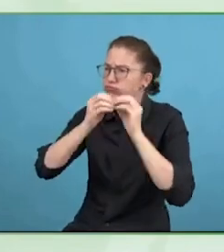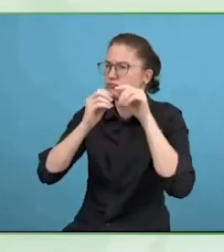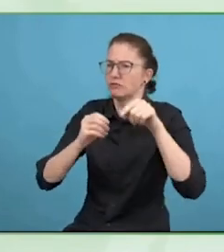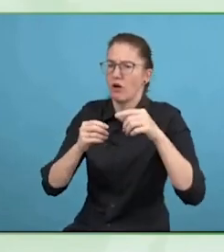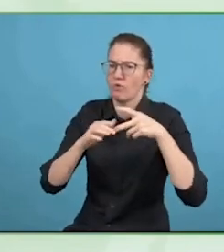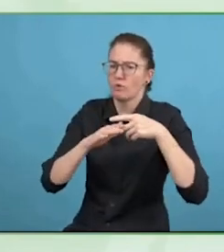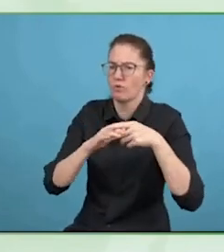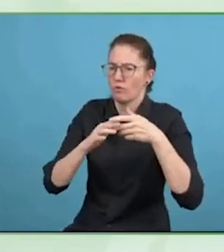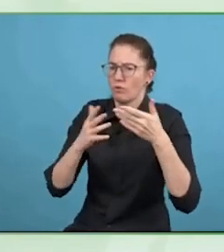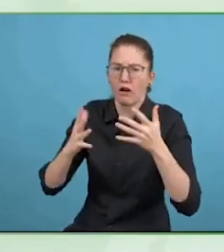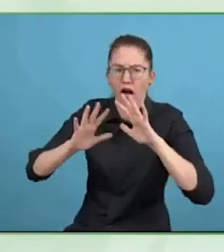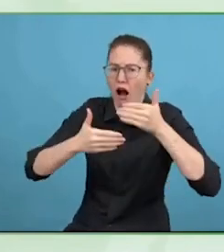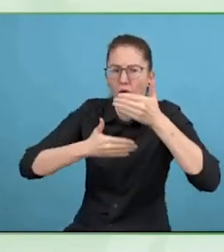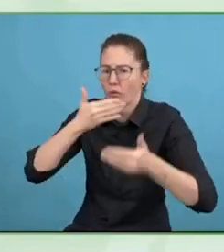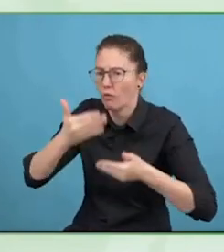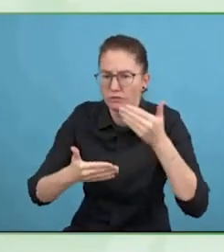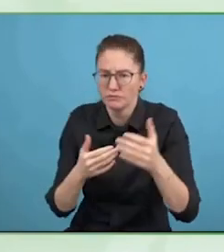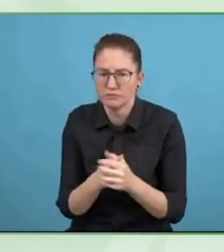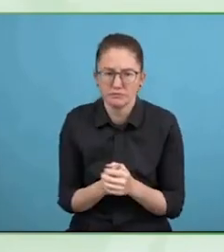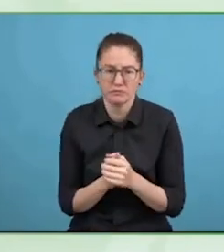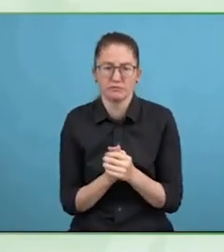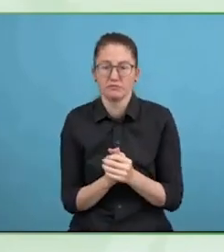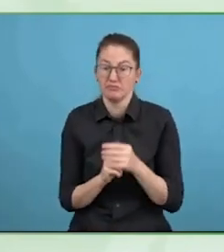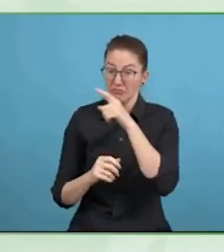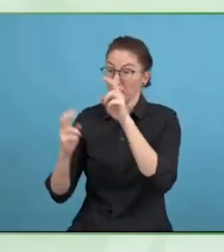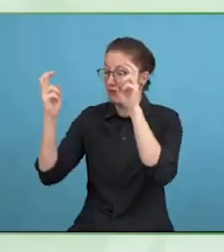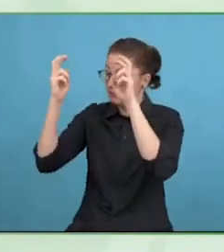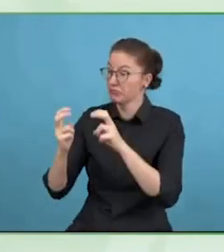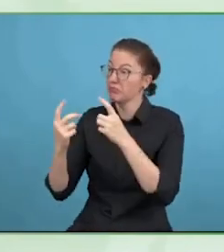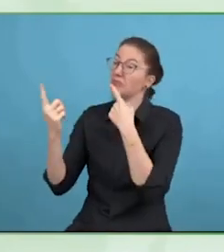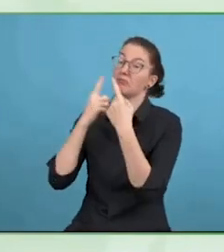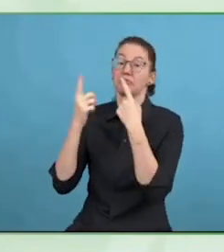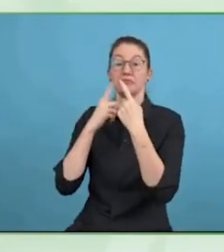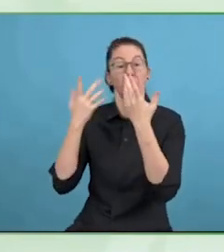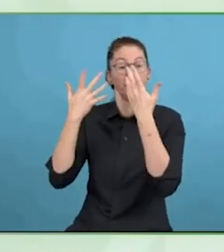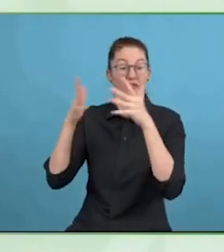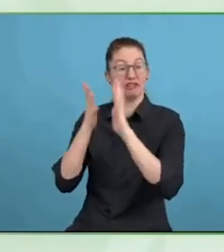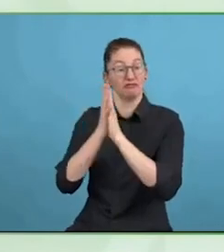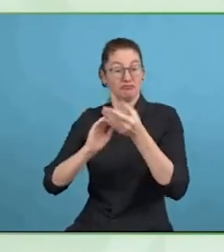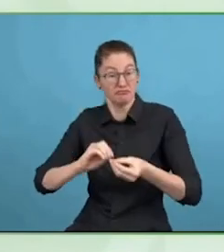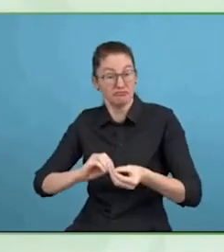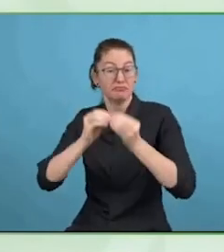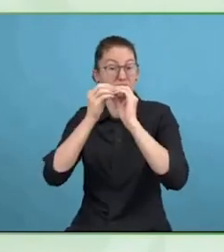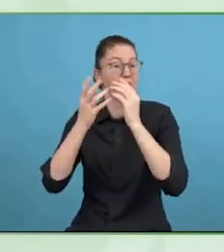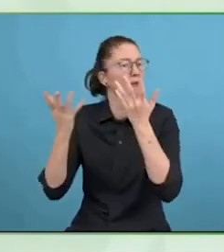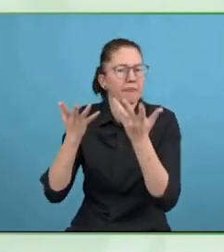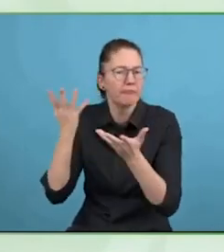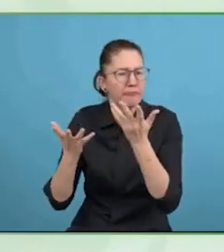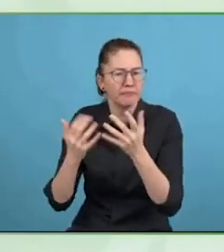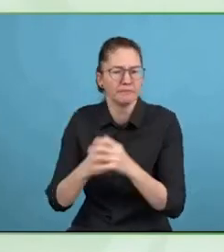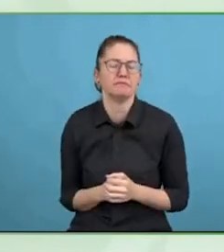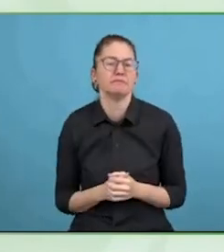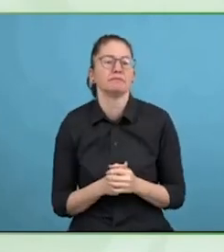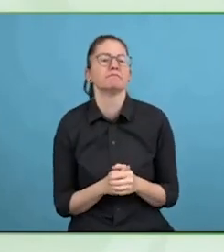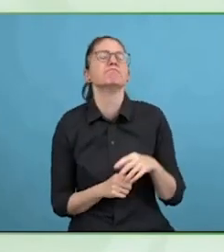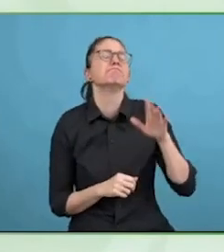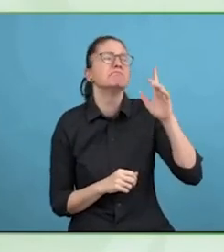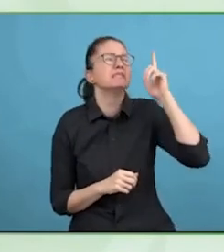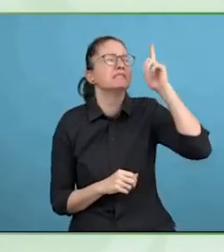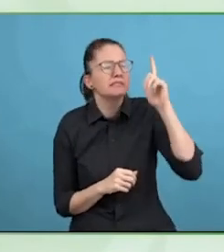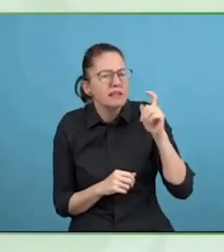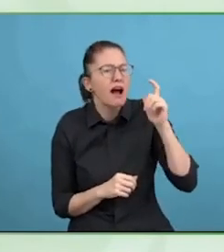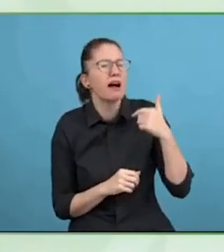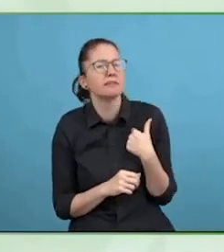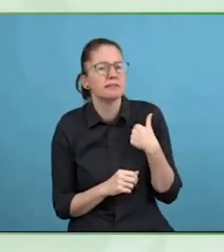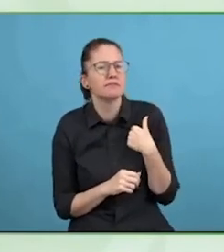it's really, really important. But then we don't provide solutions because then there is a lot of hesitance.